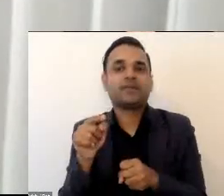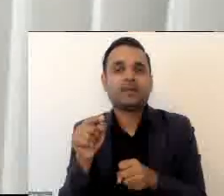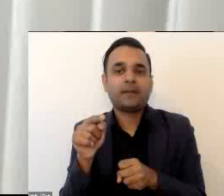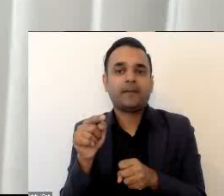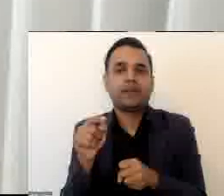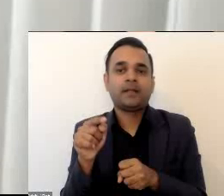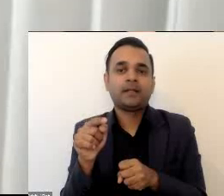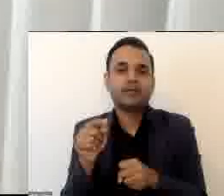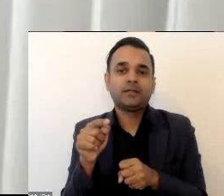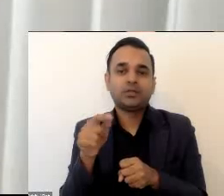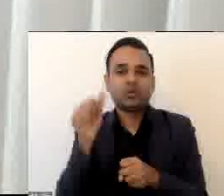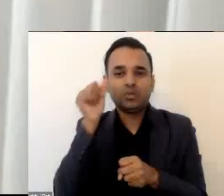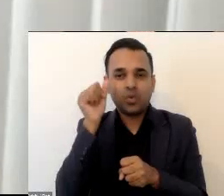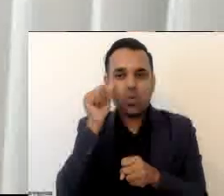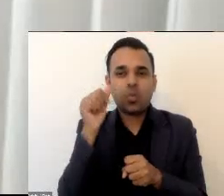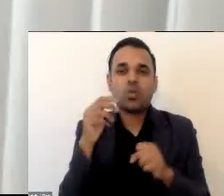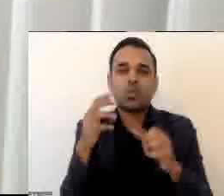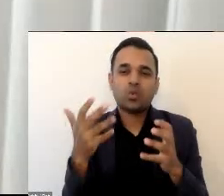and